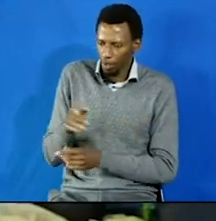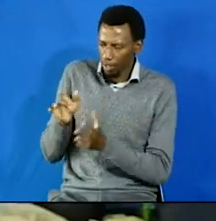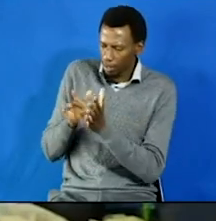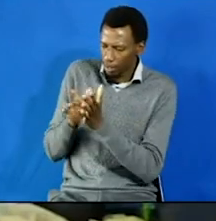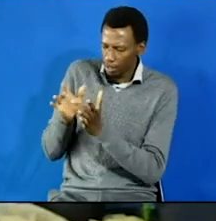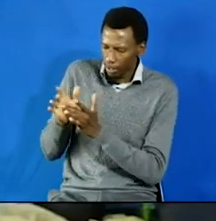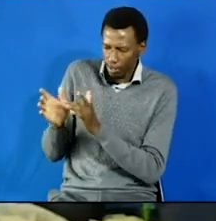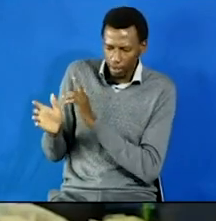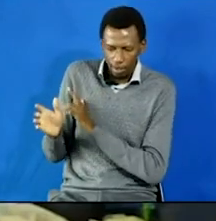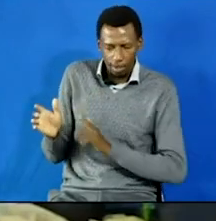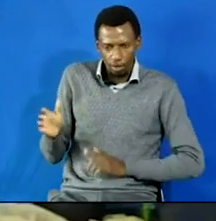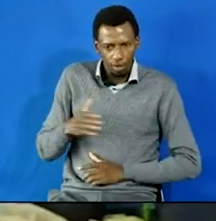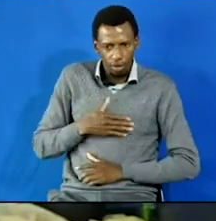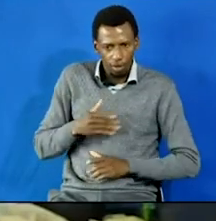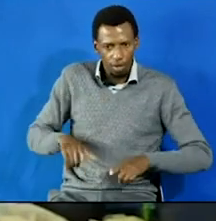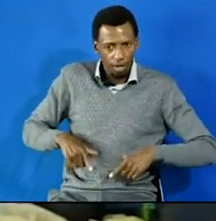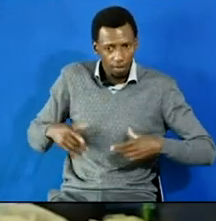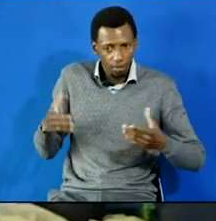of our lives?